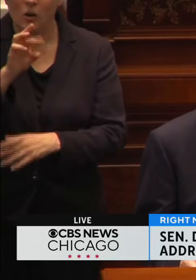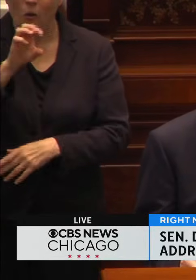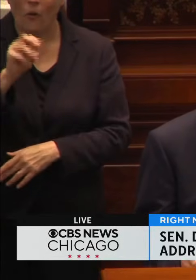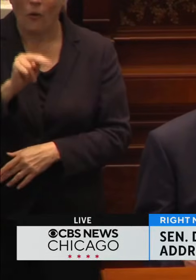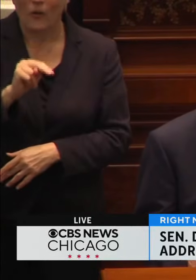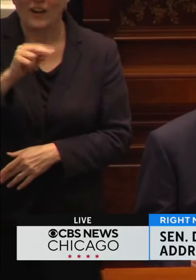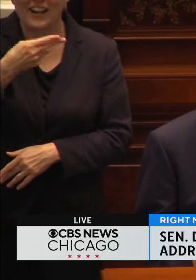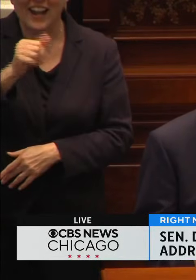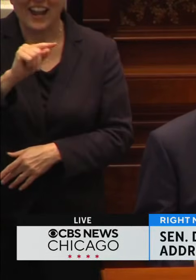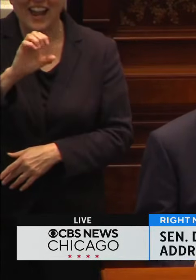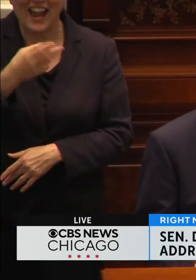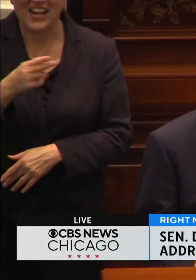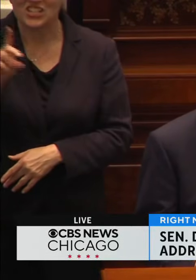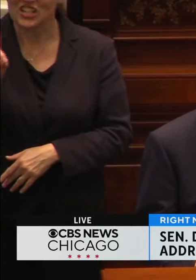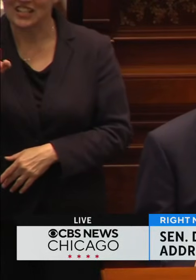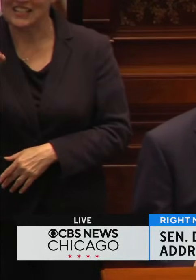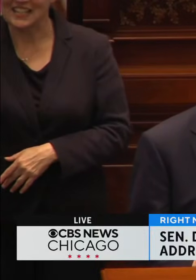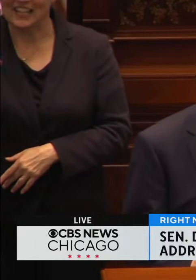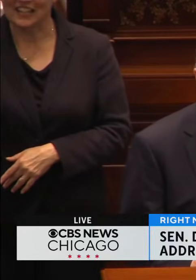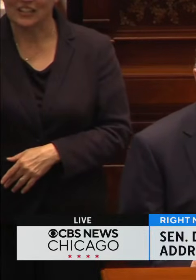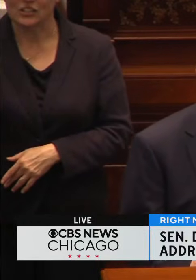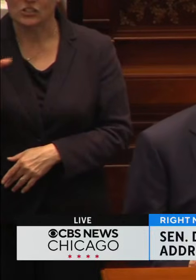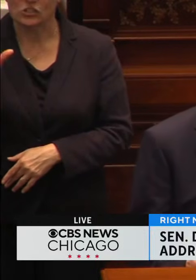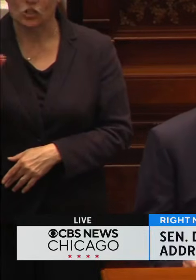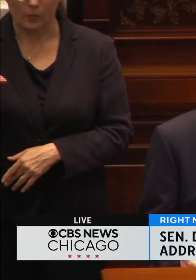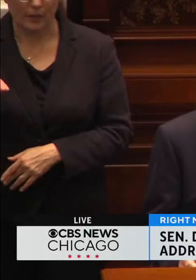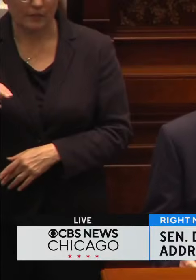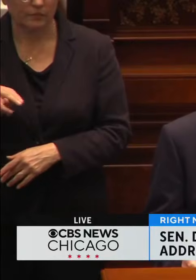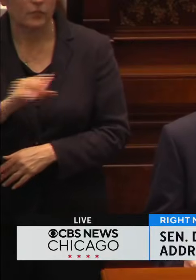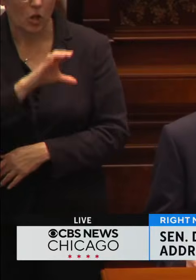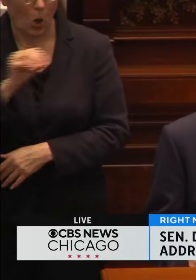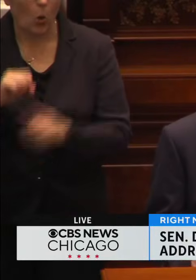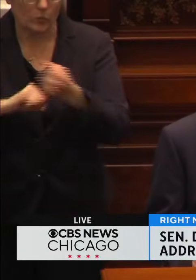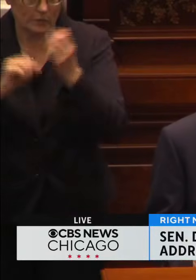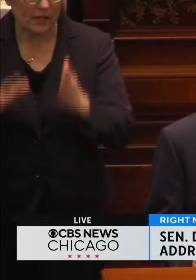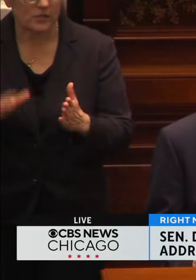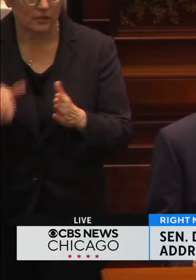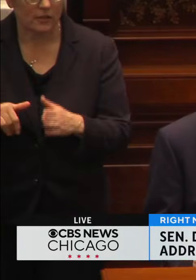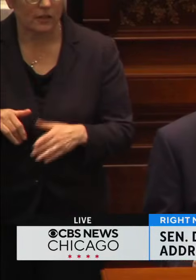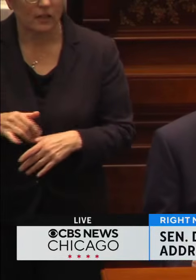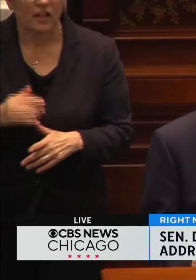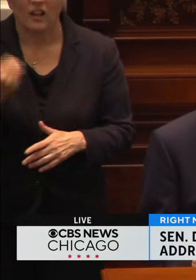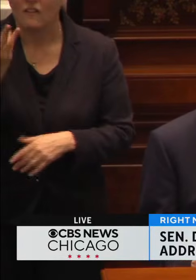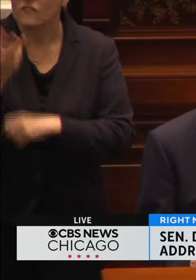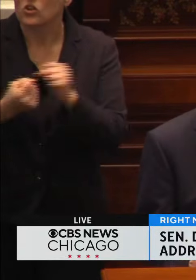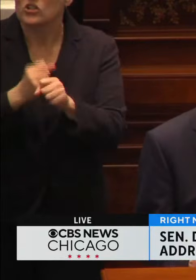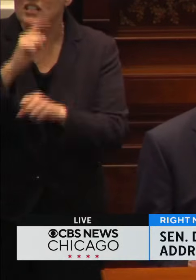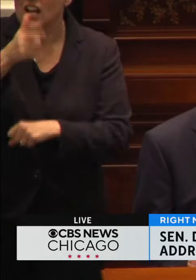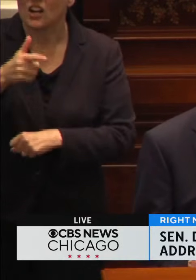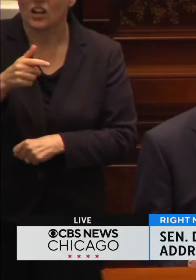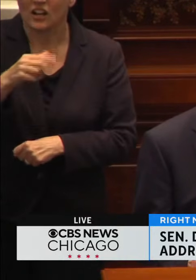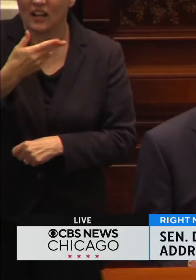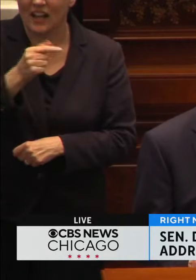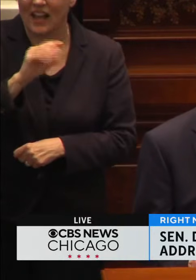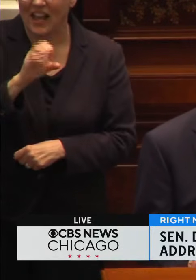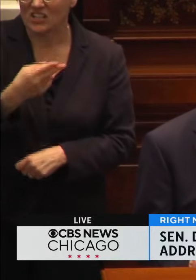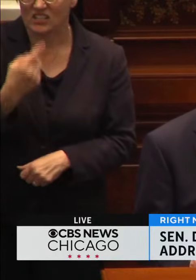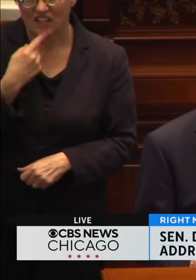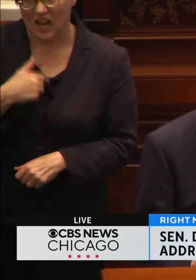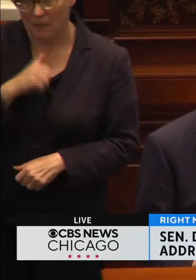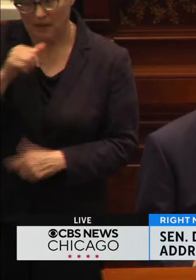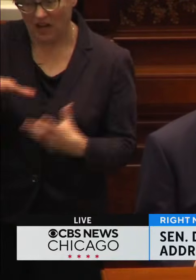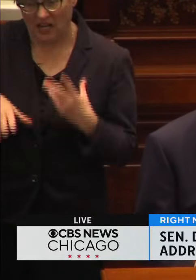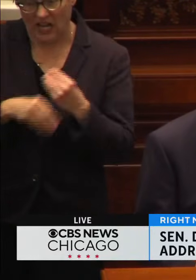Durbin as co-sponsors of the DREAM Act. 2 years later, Senator Hatch said, "I don't think I want to put my name on that bill